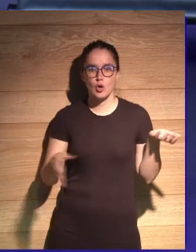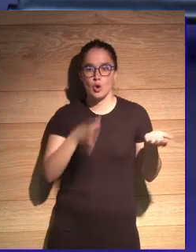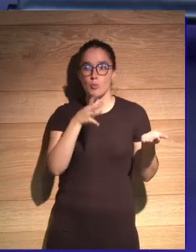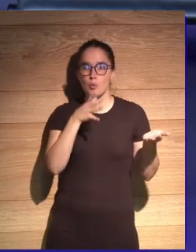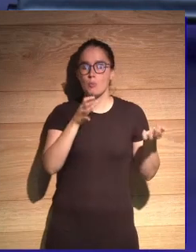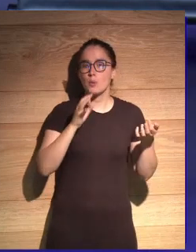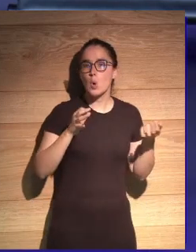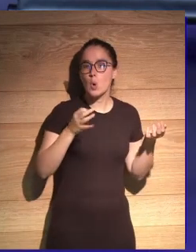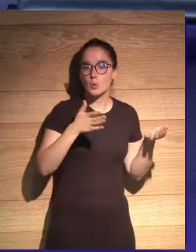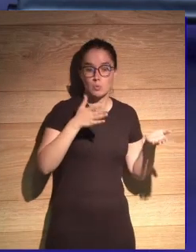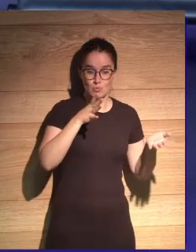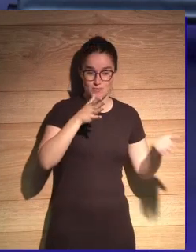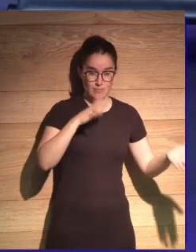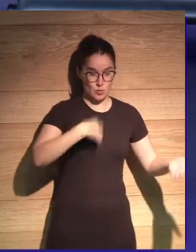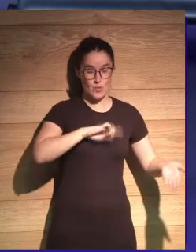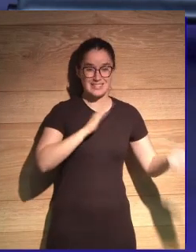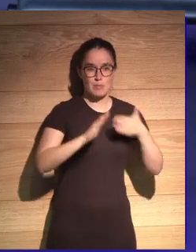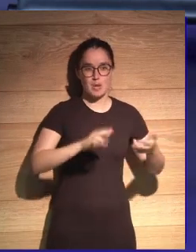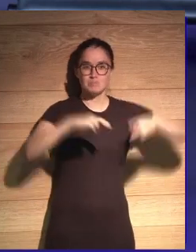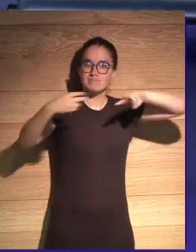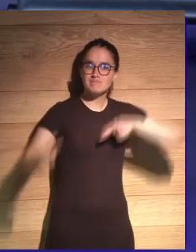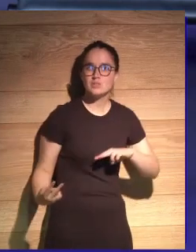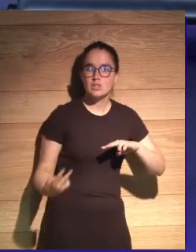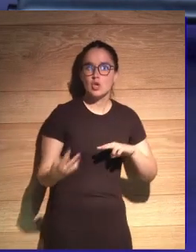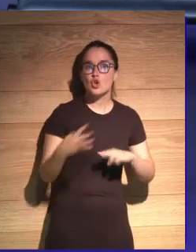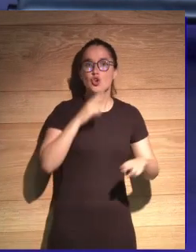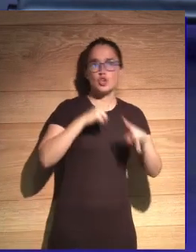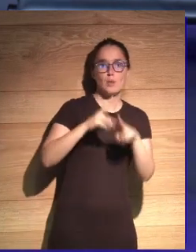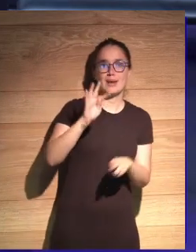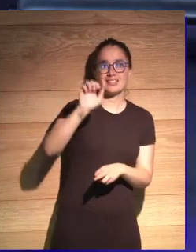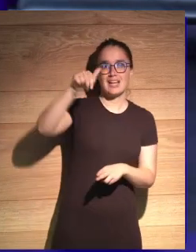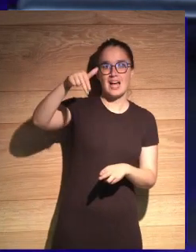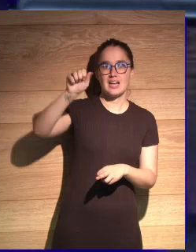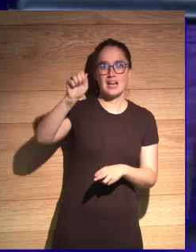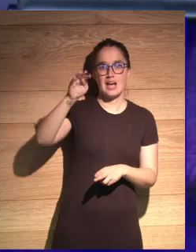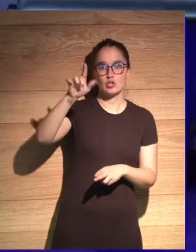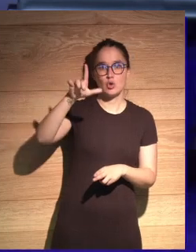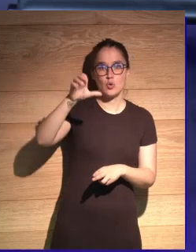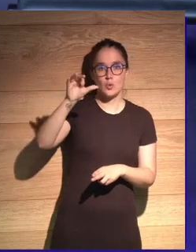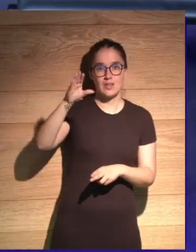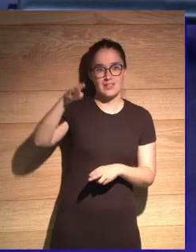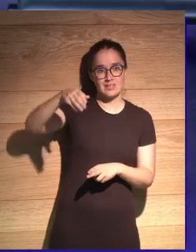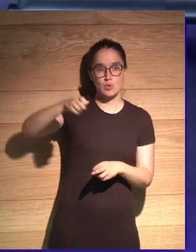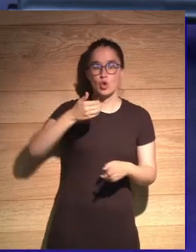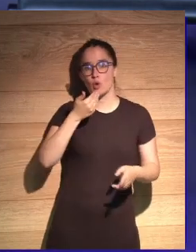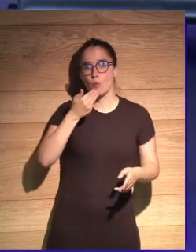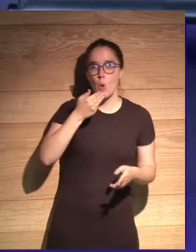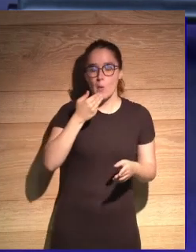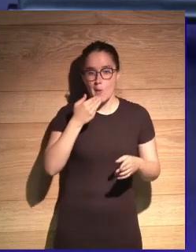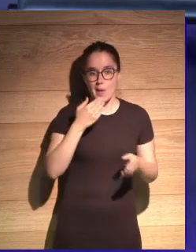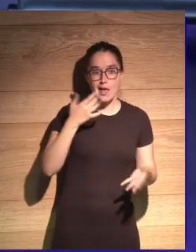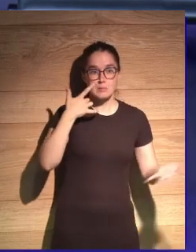my attention because it's against the trends of our times, what we could call talatodulism,